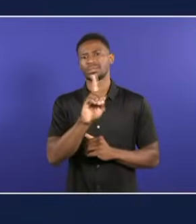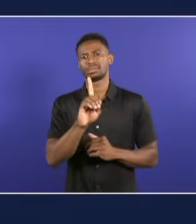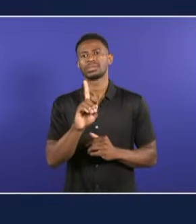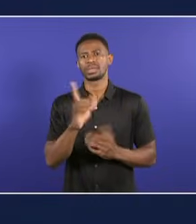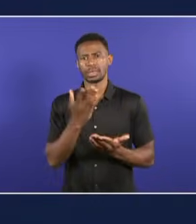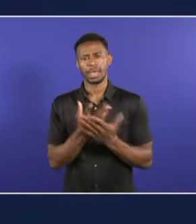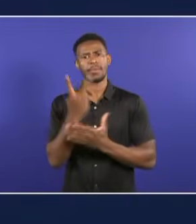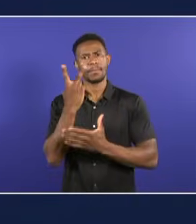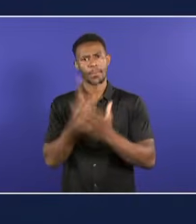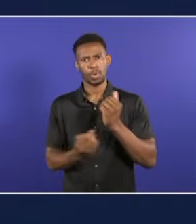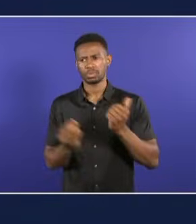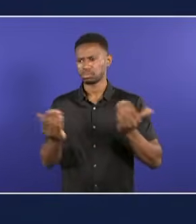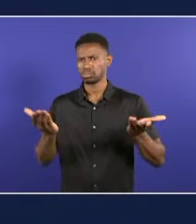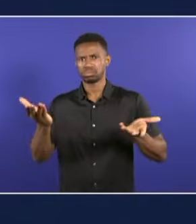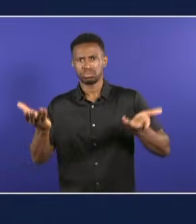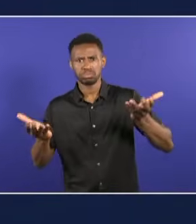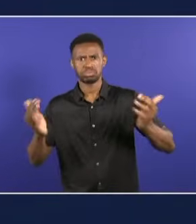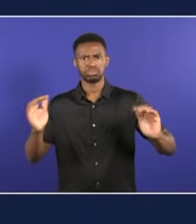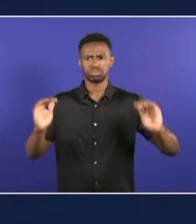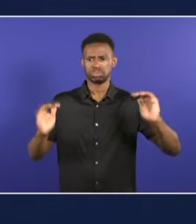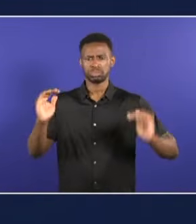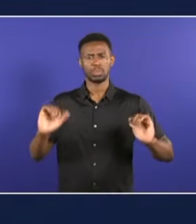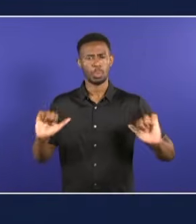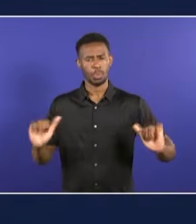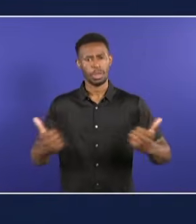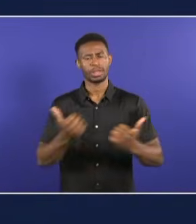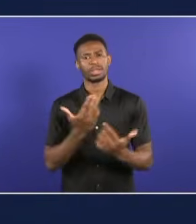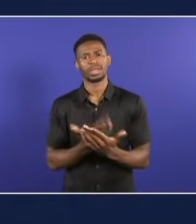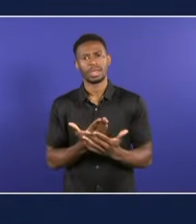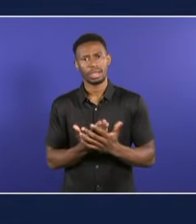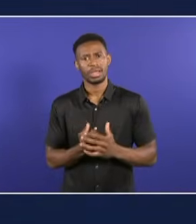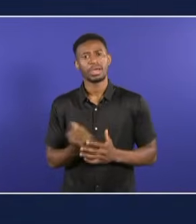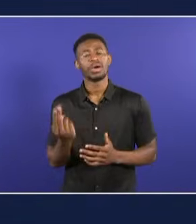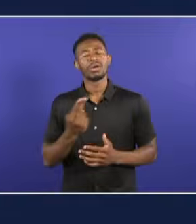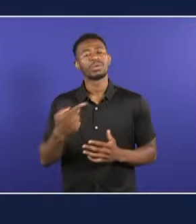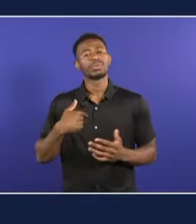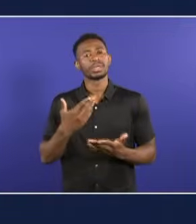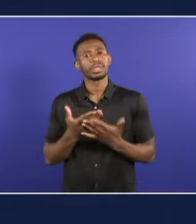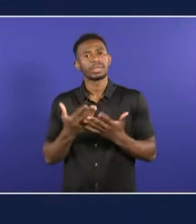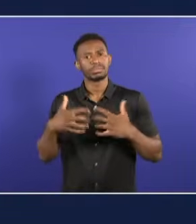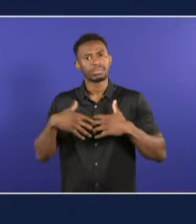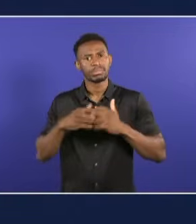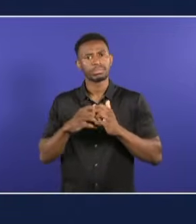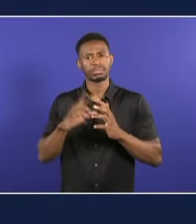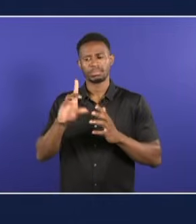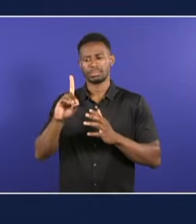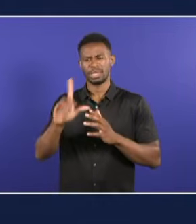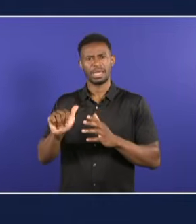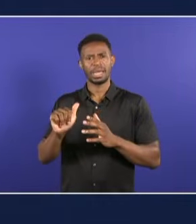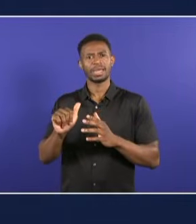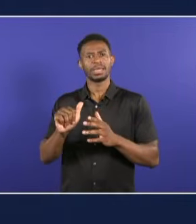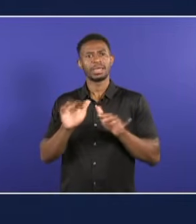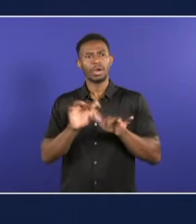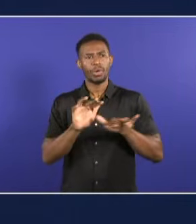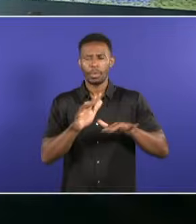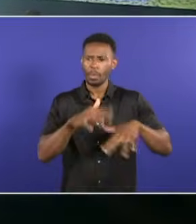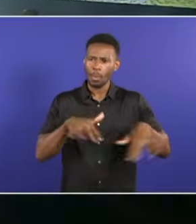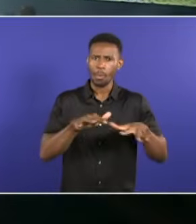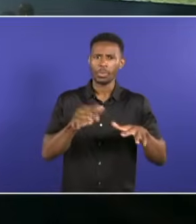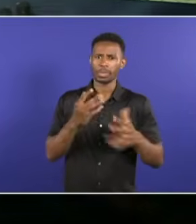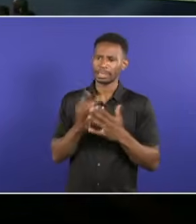that truly represents the hopes and aspirations of all South Africans.